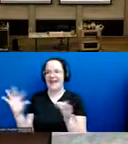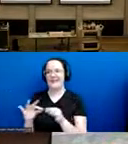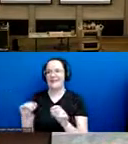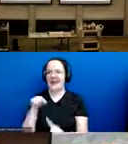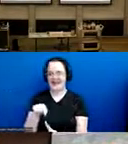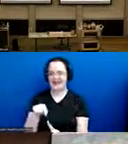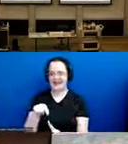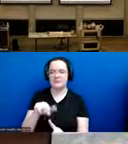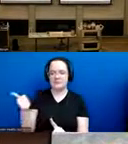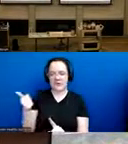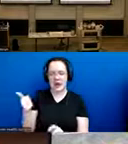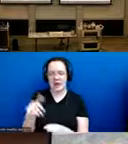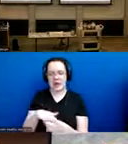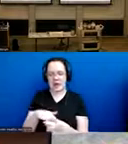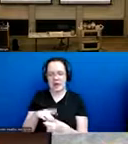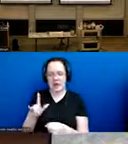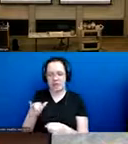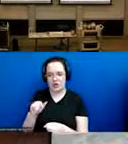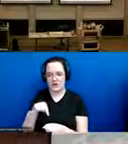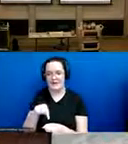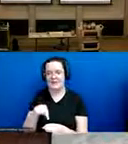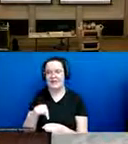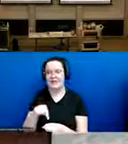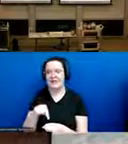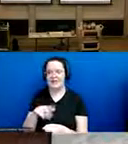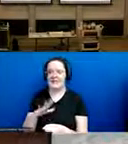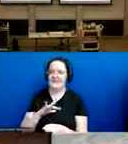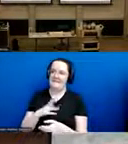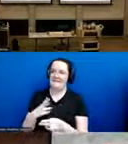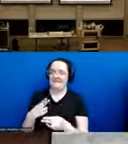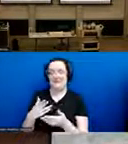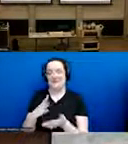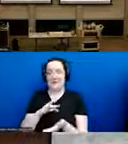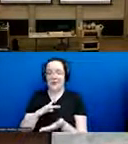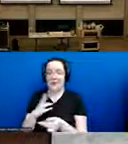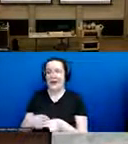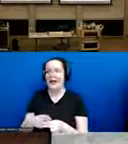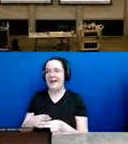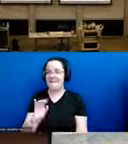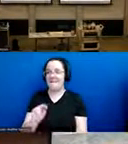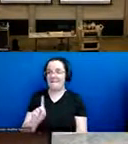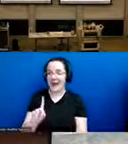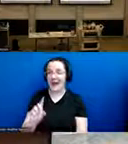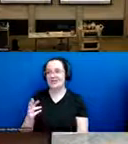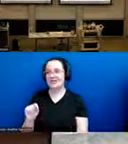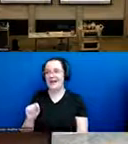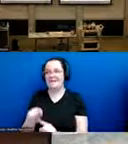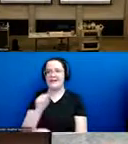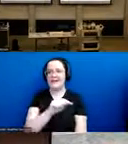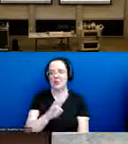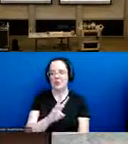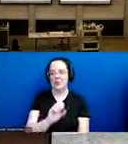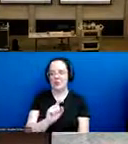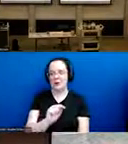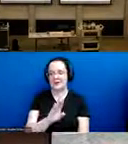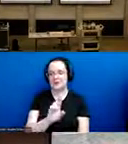on Long Island. This one has a very nice name, Mindshift, and this Westbury Connect. So these fibers are already